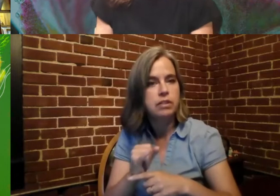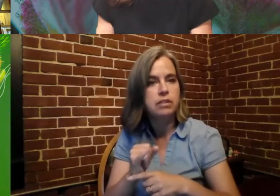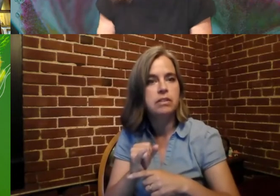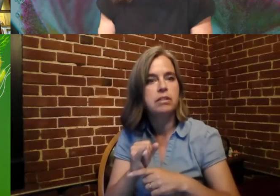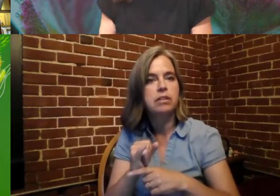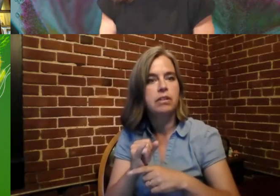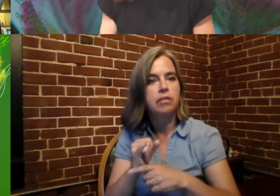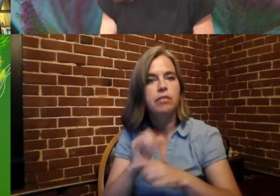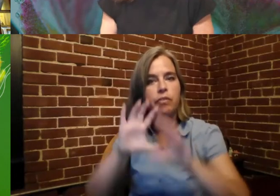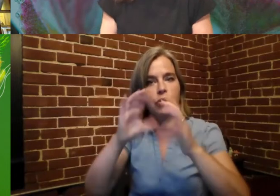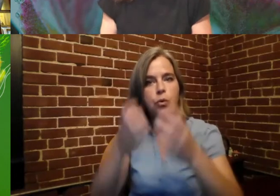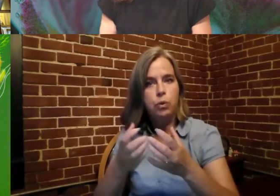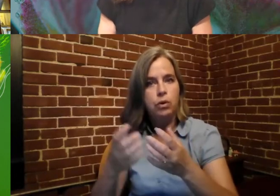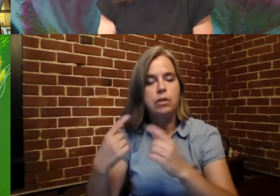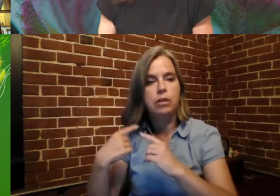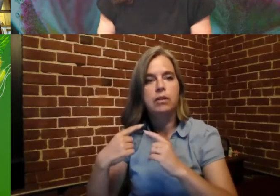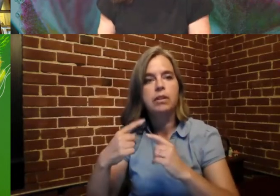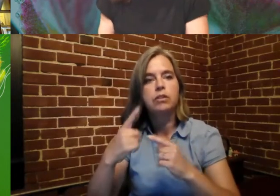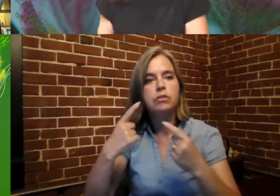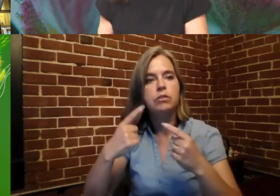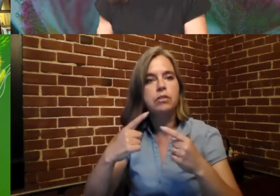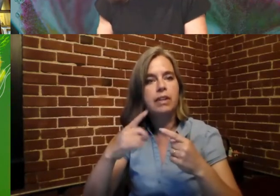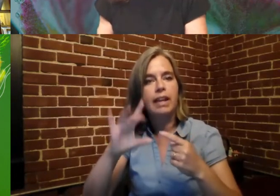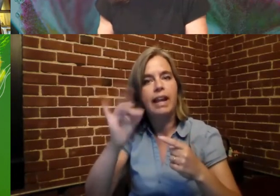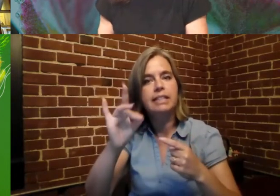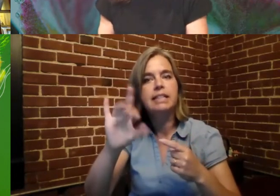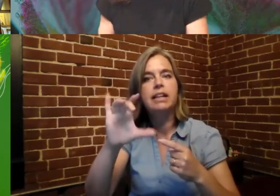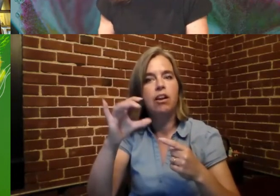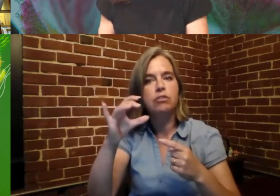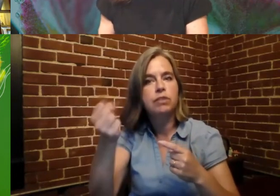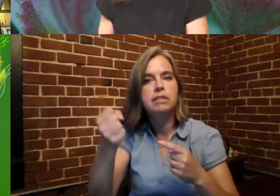the world, and, you know, during the 1800s, how that has led to